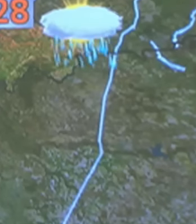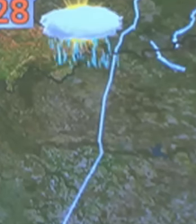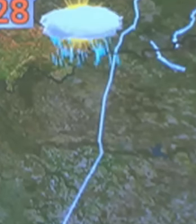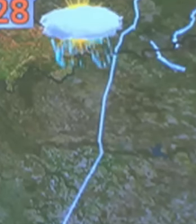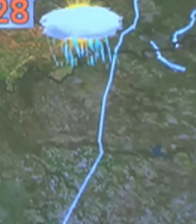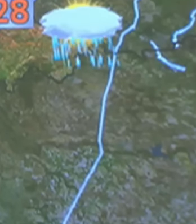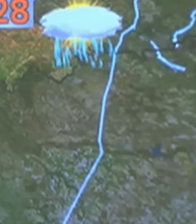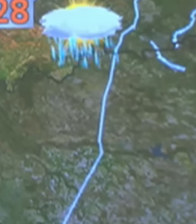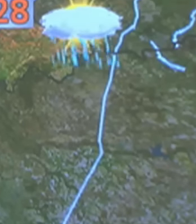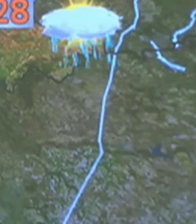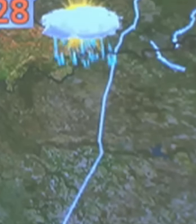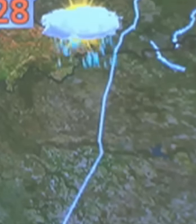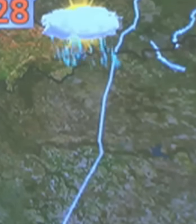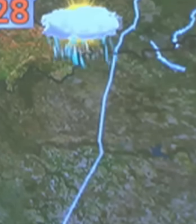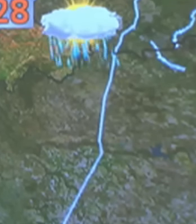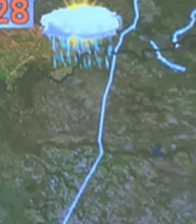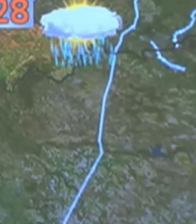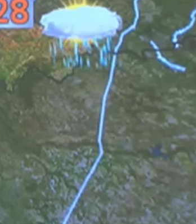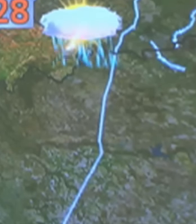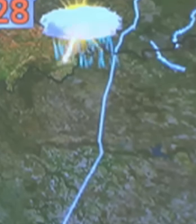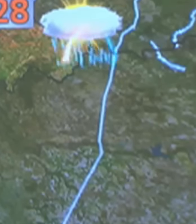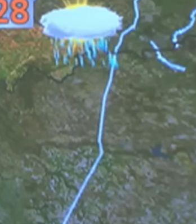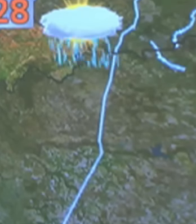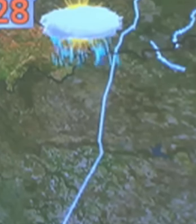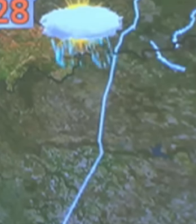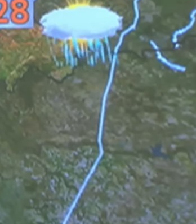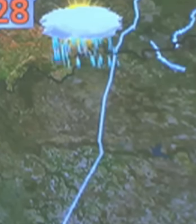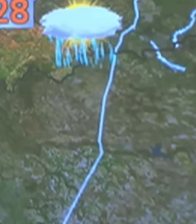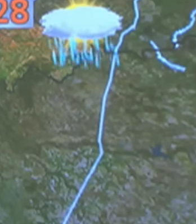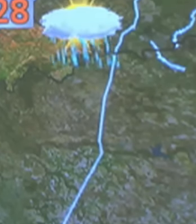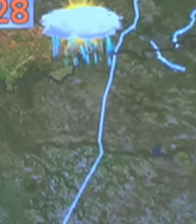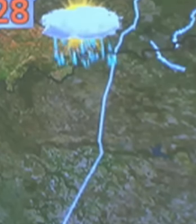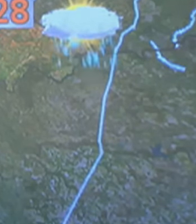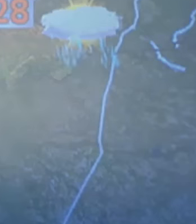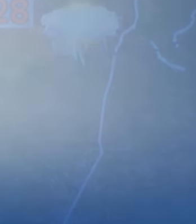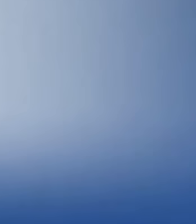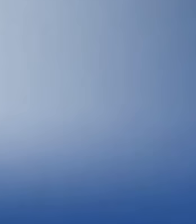mo magaetso ka go riela go tswa ka magoro ga se go latlhana a re kopane mo nakong e tlang a nne boroko.